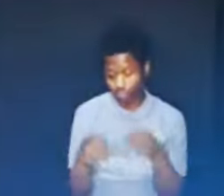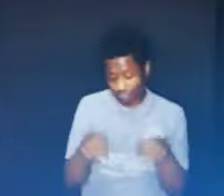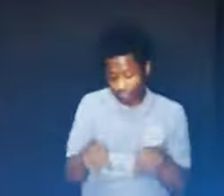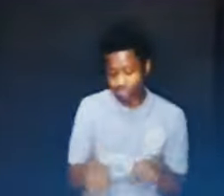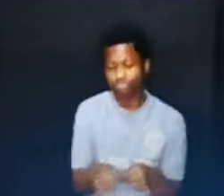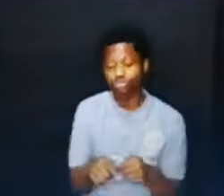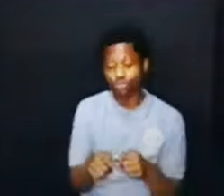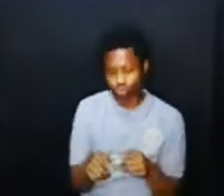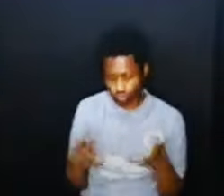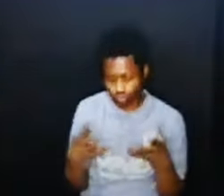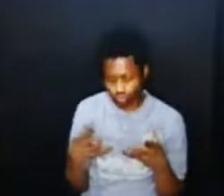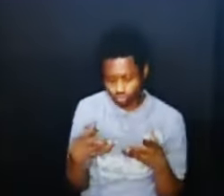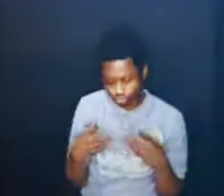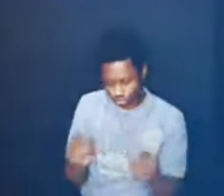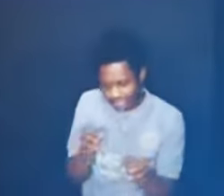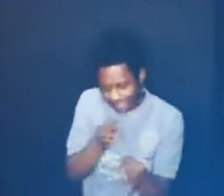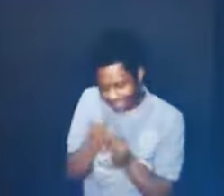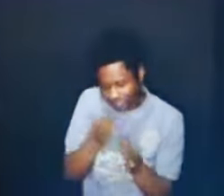two.